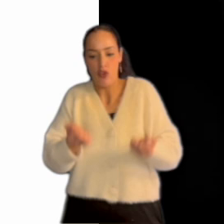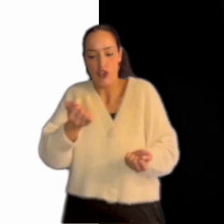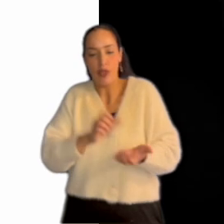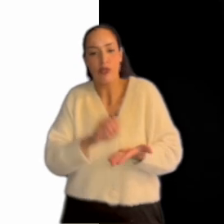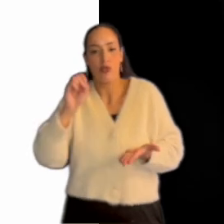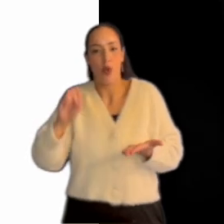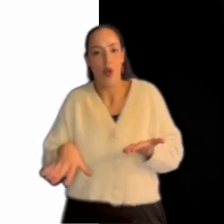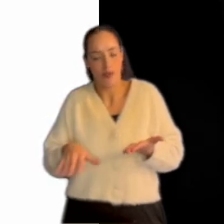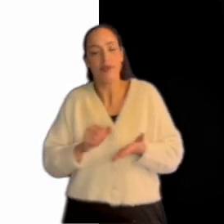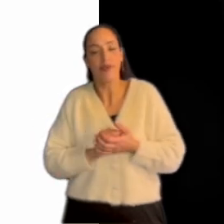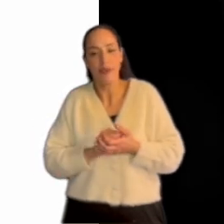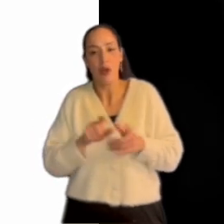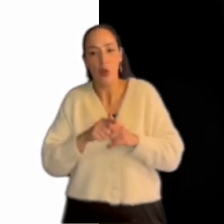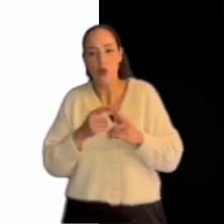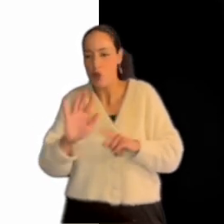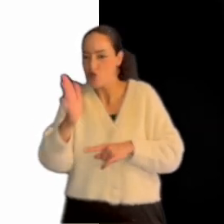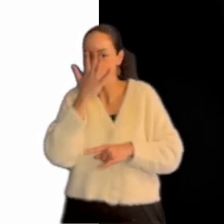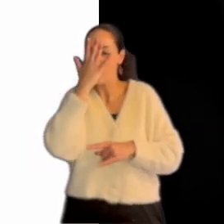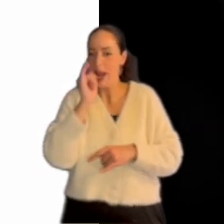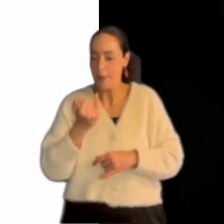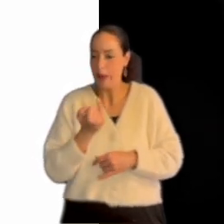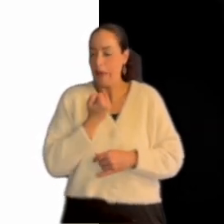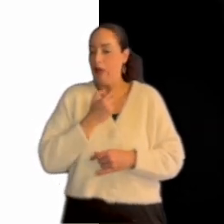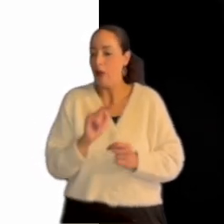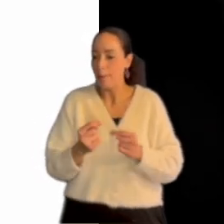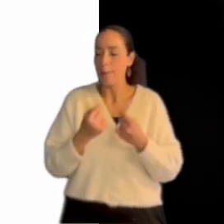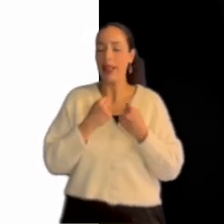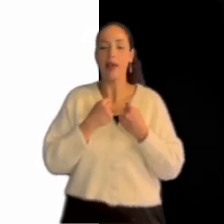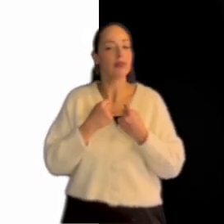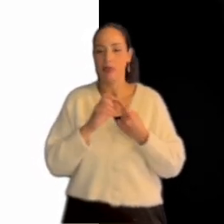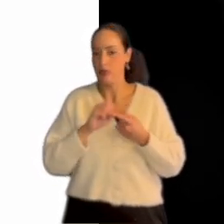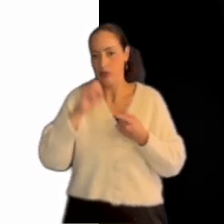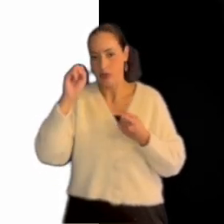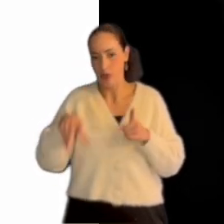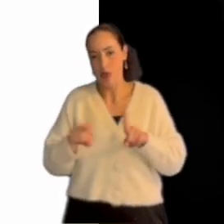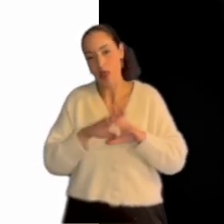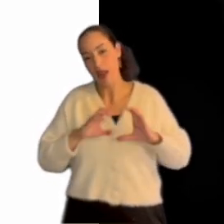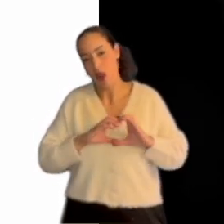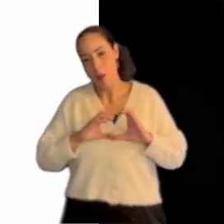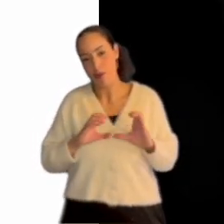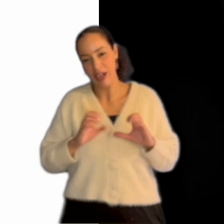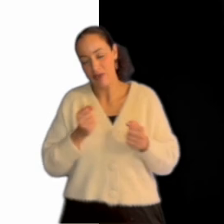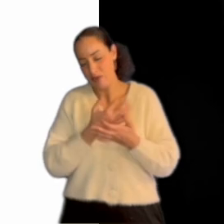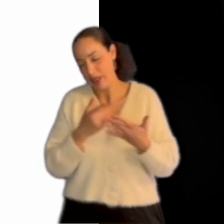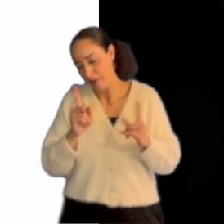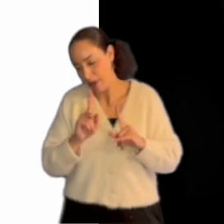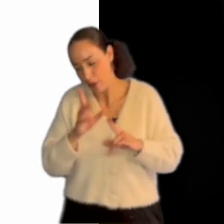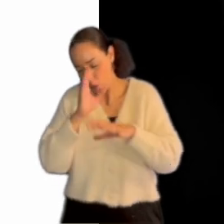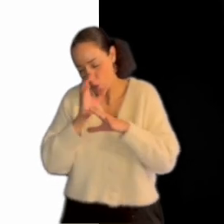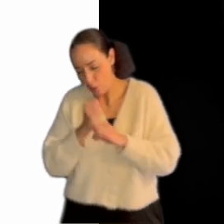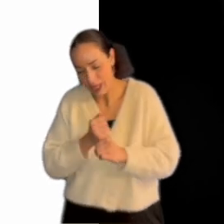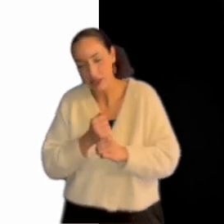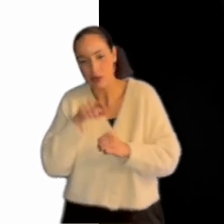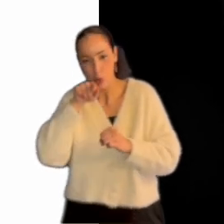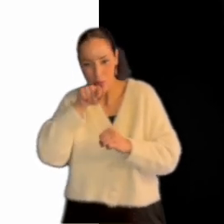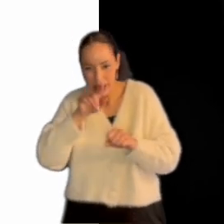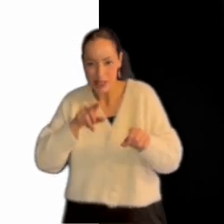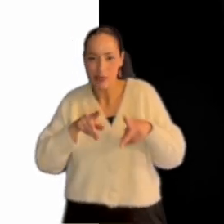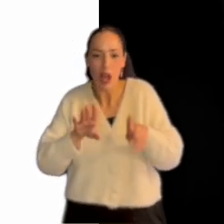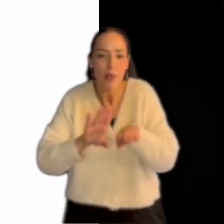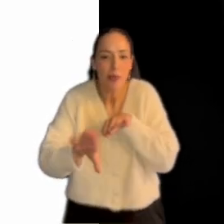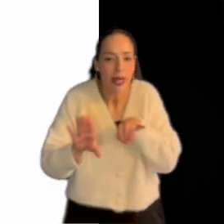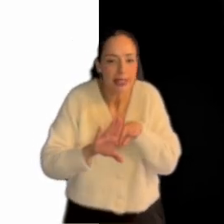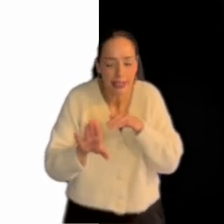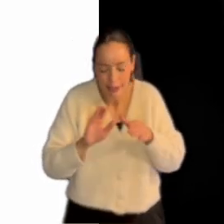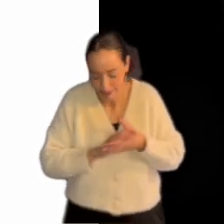Much like heartbreak, for many of us who make a commitment to trauma-informed practice, vicarious trauma demonstrates our willingness to look and stand in